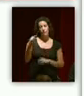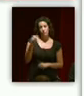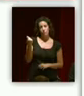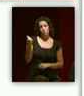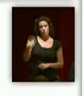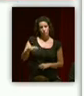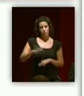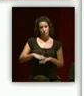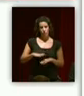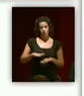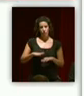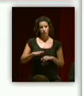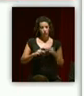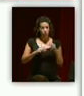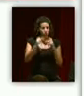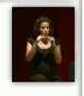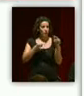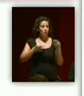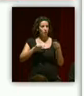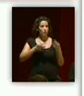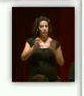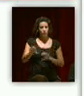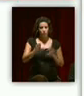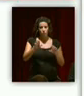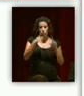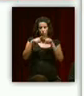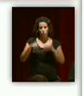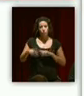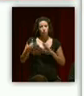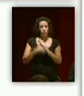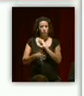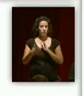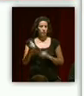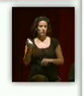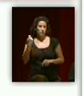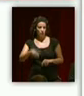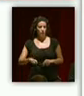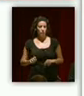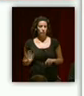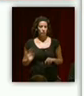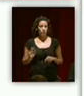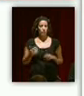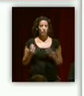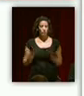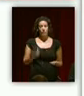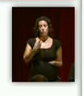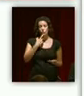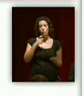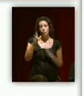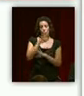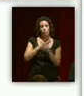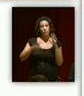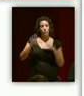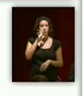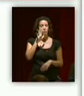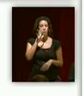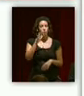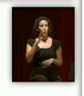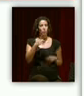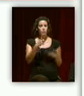but this involves a very high cost of installation, and also it is